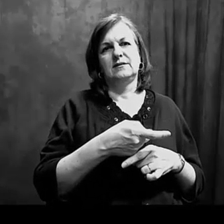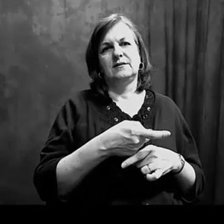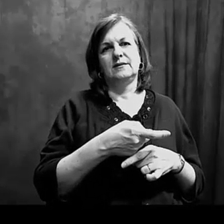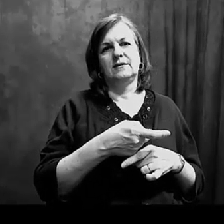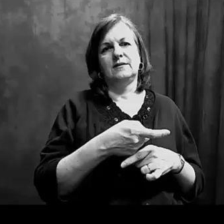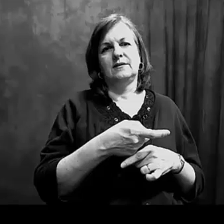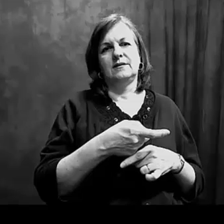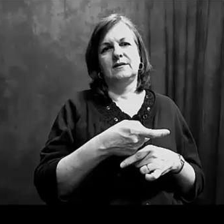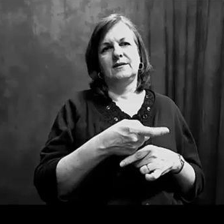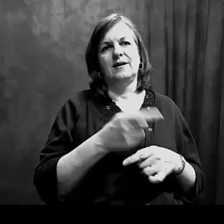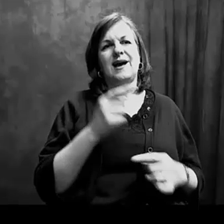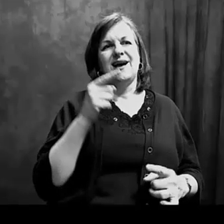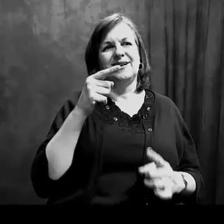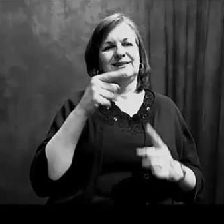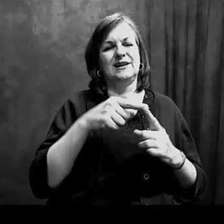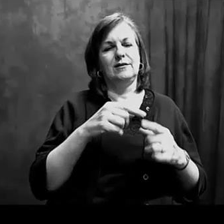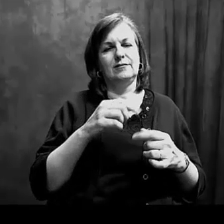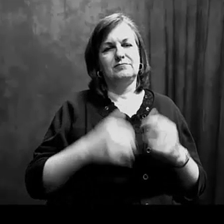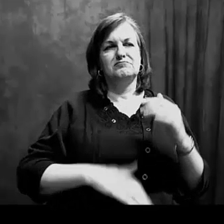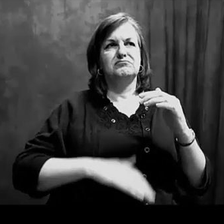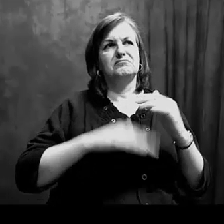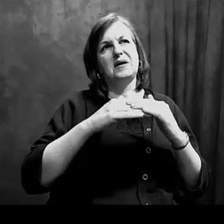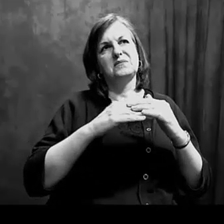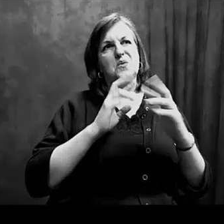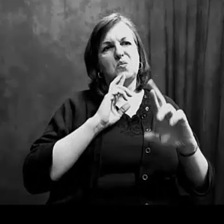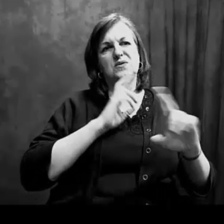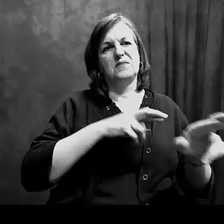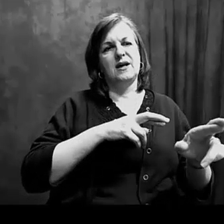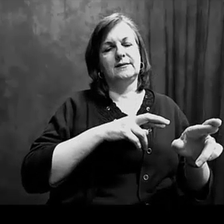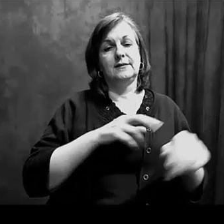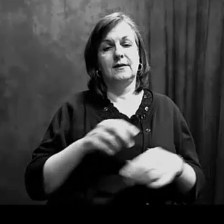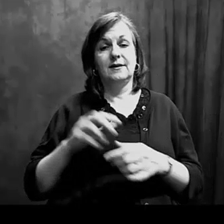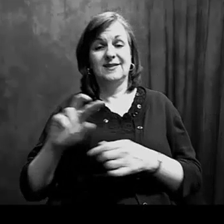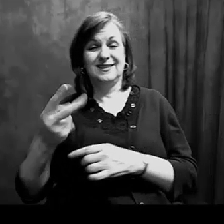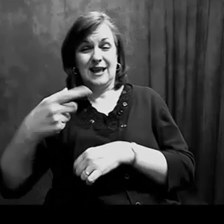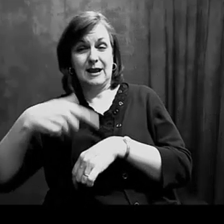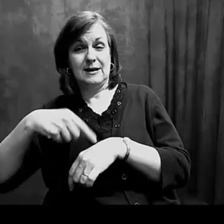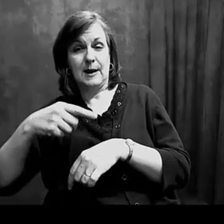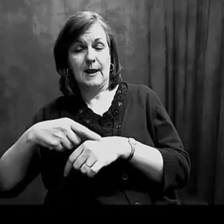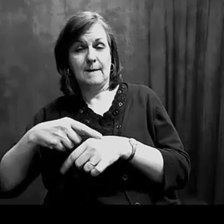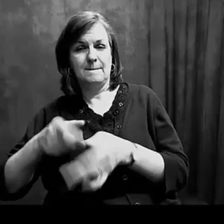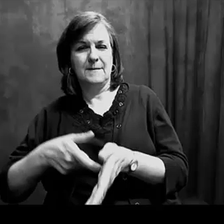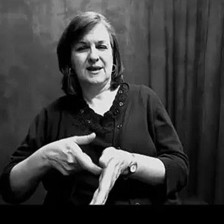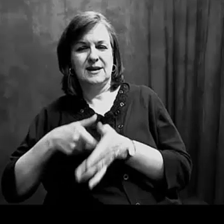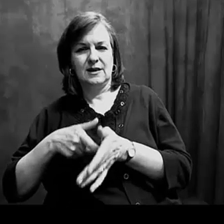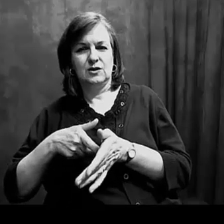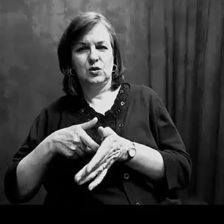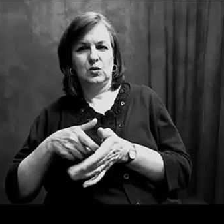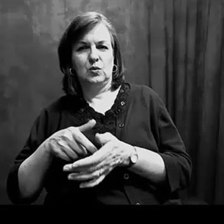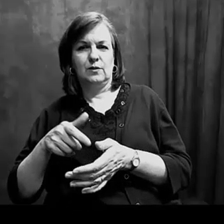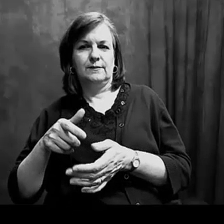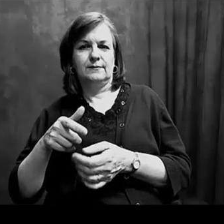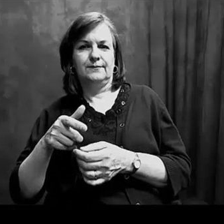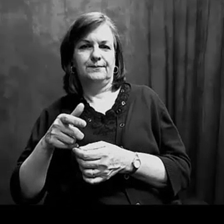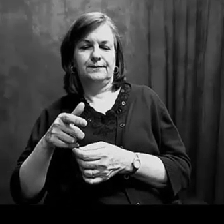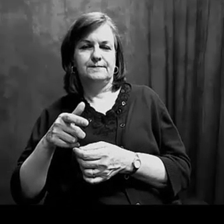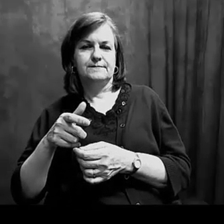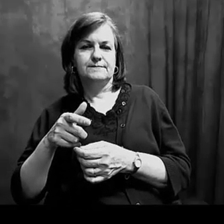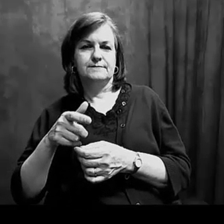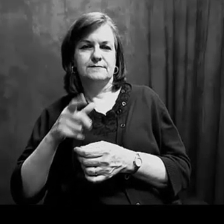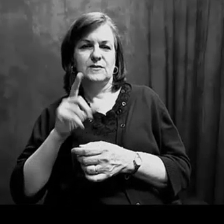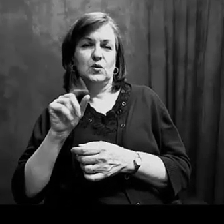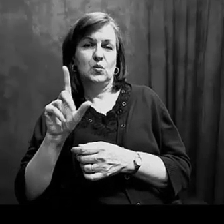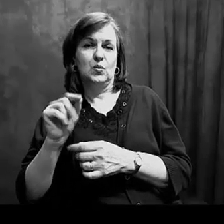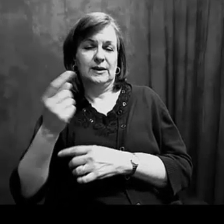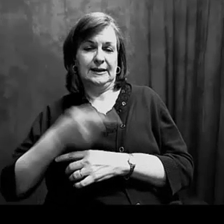7 to 12 days, a full on response, huge response. Here, it took you nearly 20 days